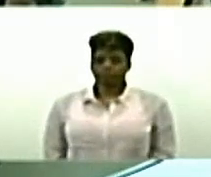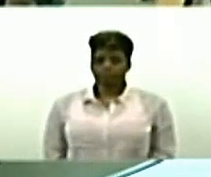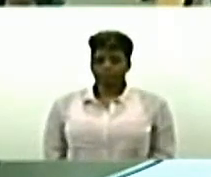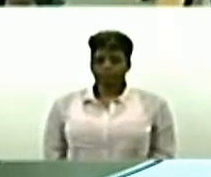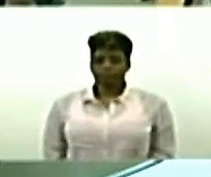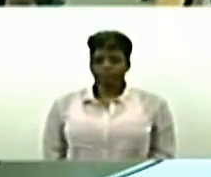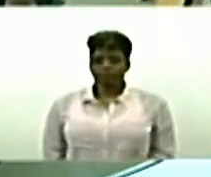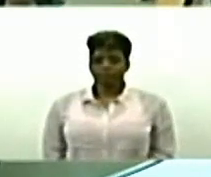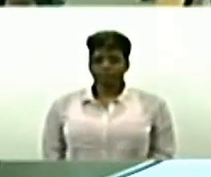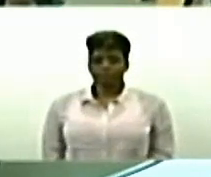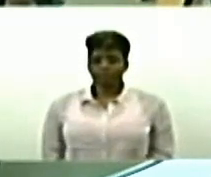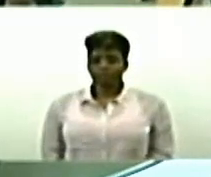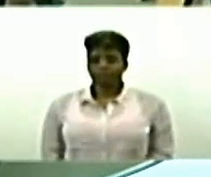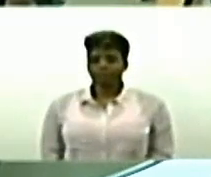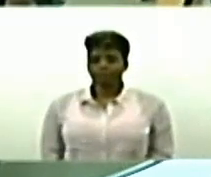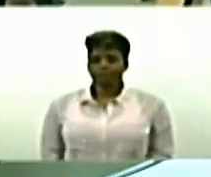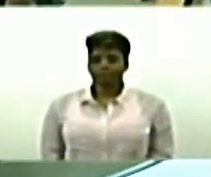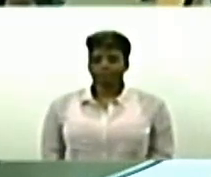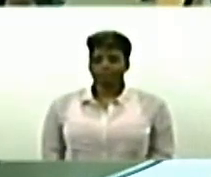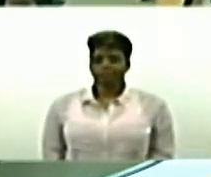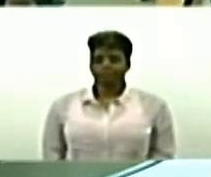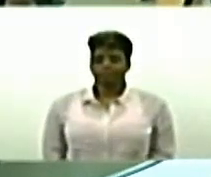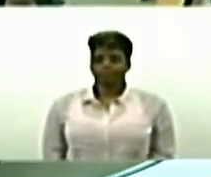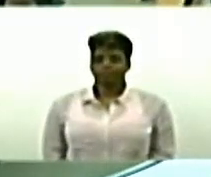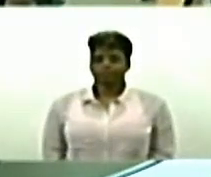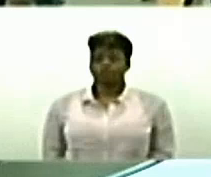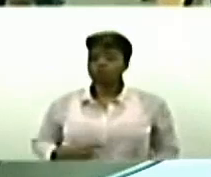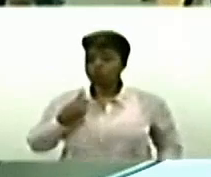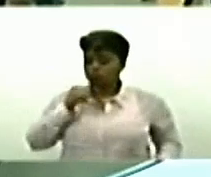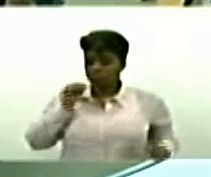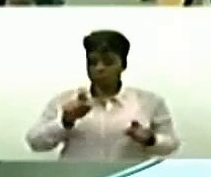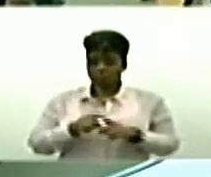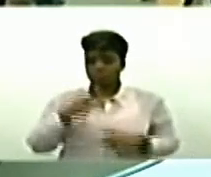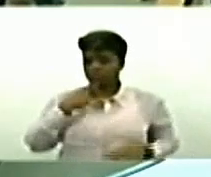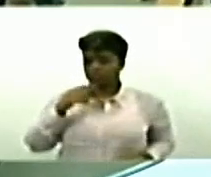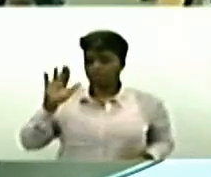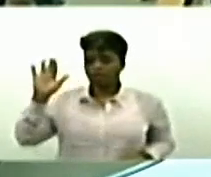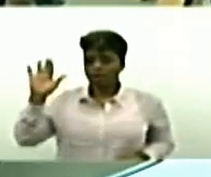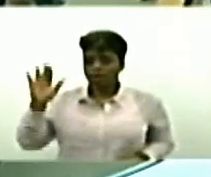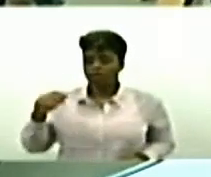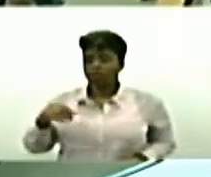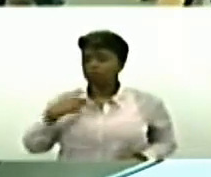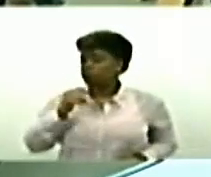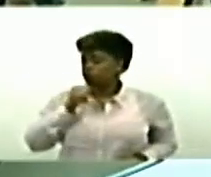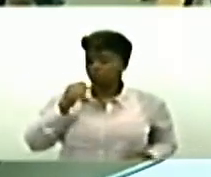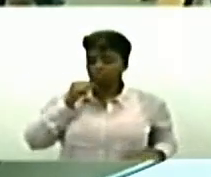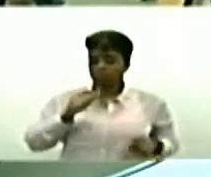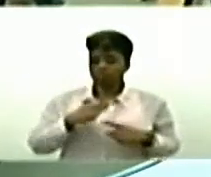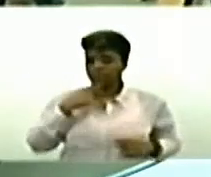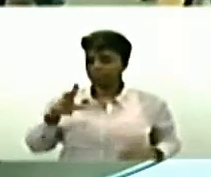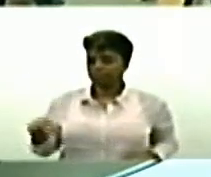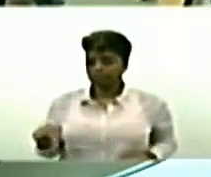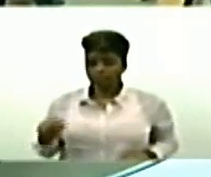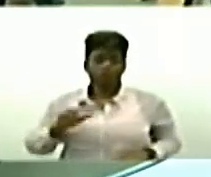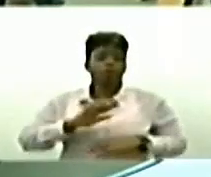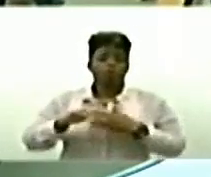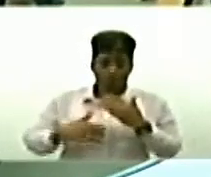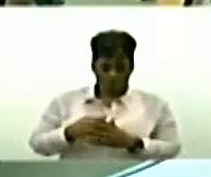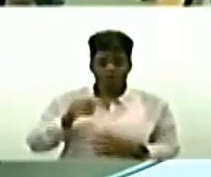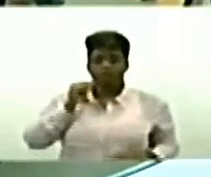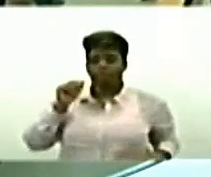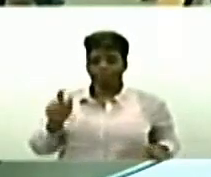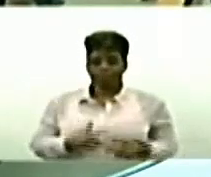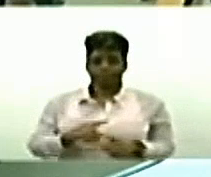The second time. All those who have that opinion say aye. To the contrary opinion say nay. I think the ayes have it. The ayes do have